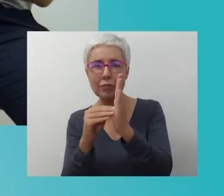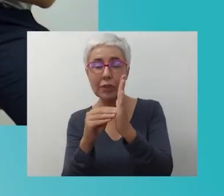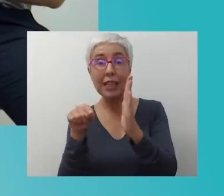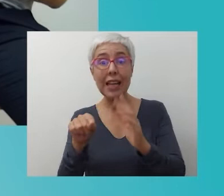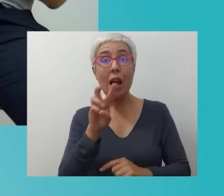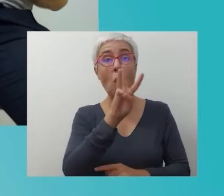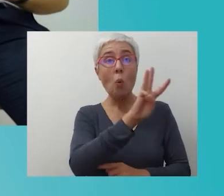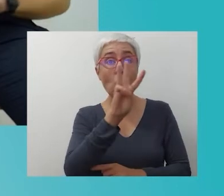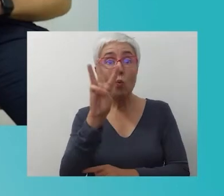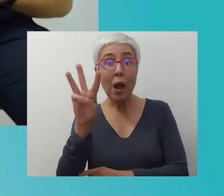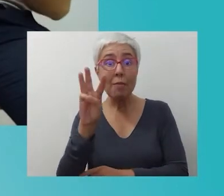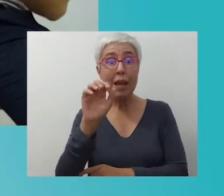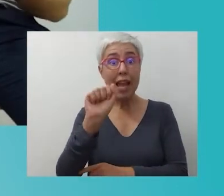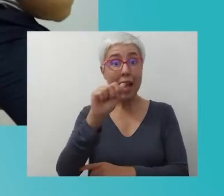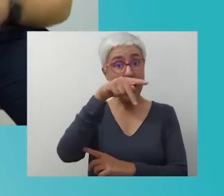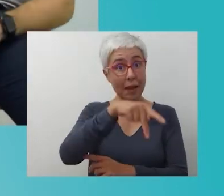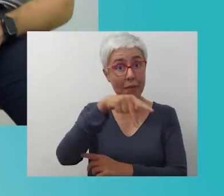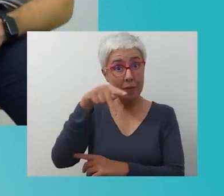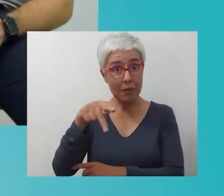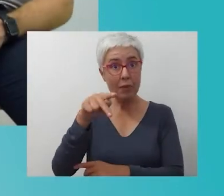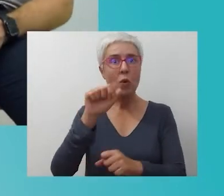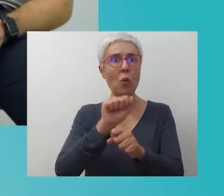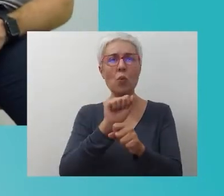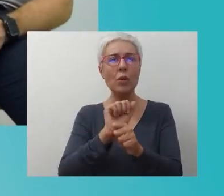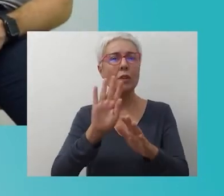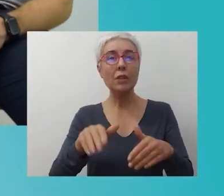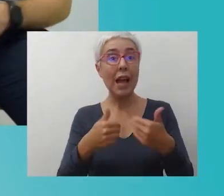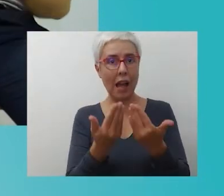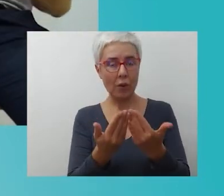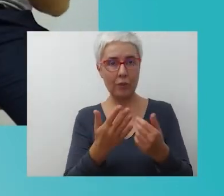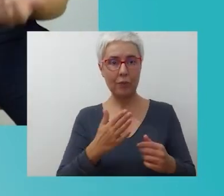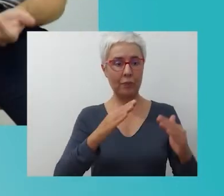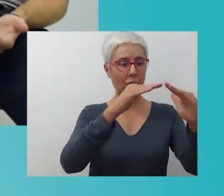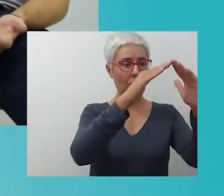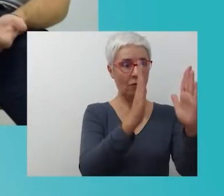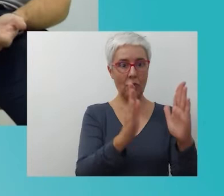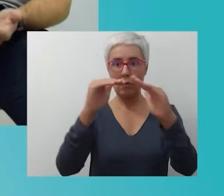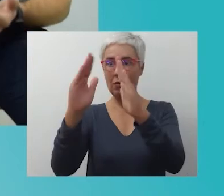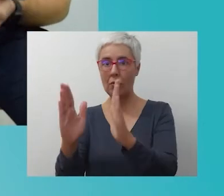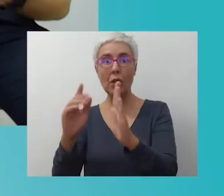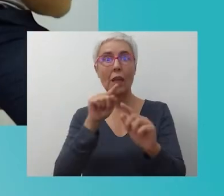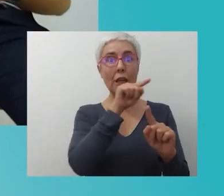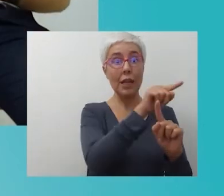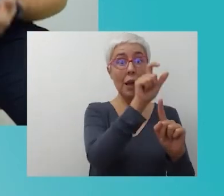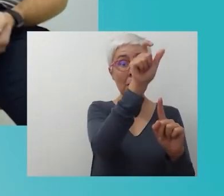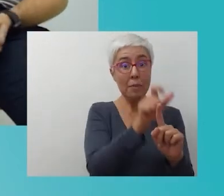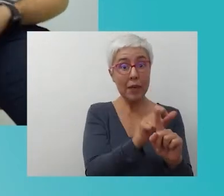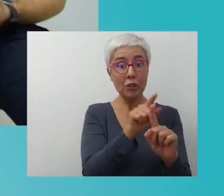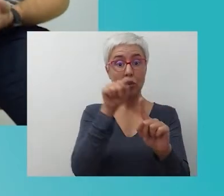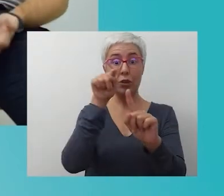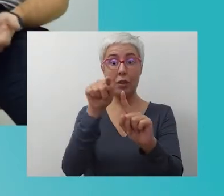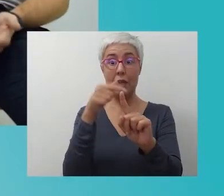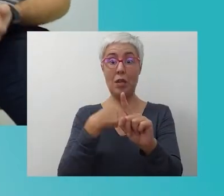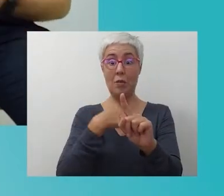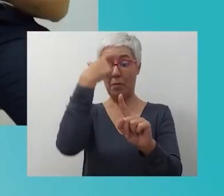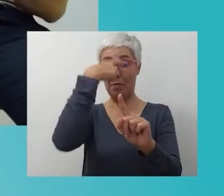application for doctors and patients that works as the following. The medical center enrolls the patient, which is then able to